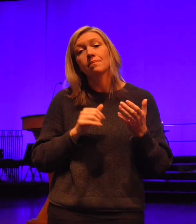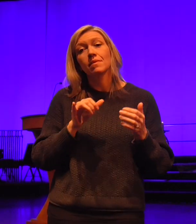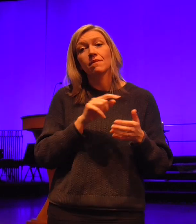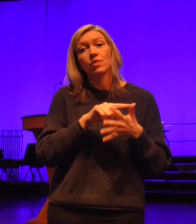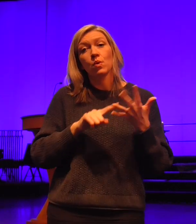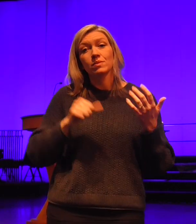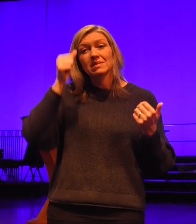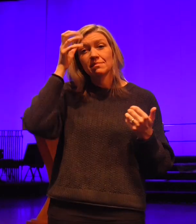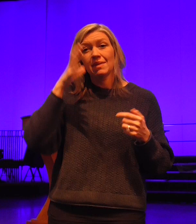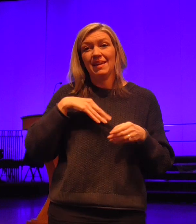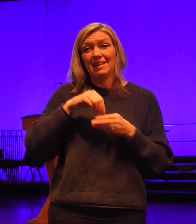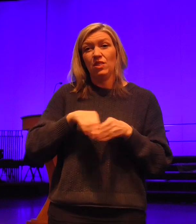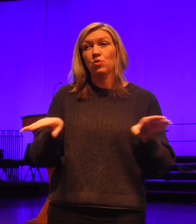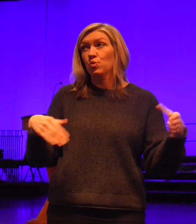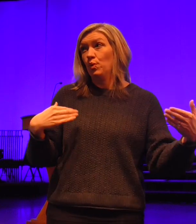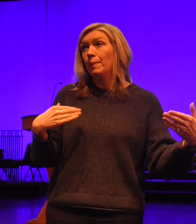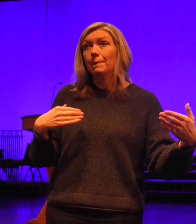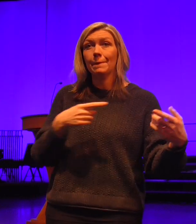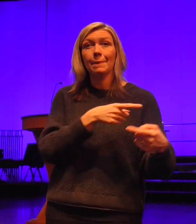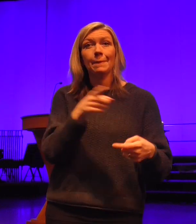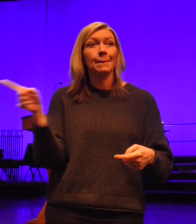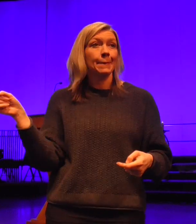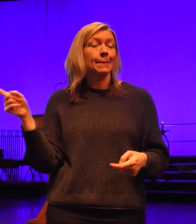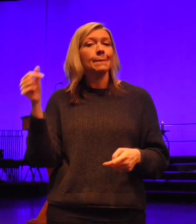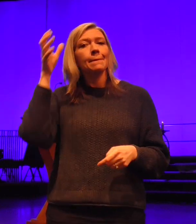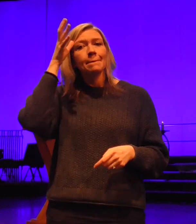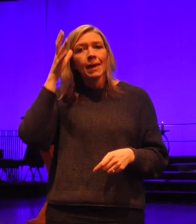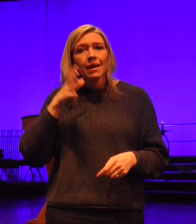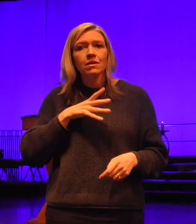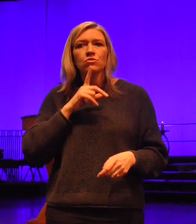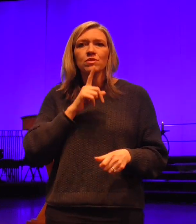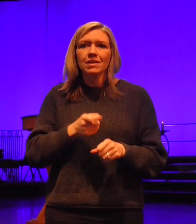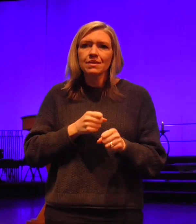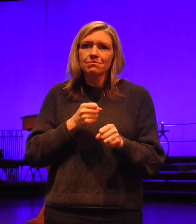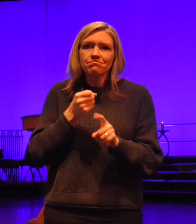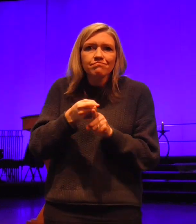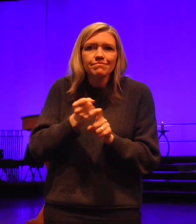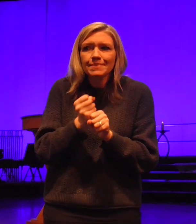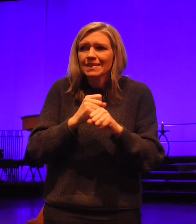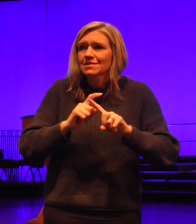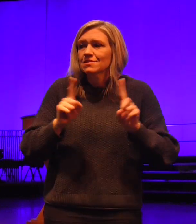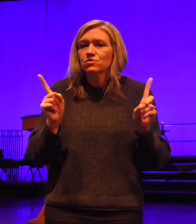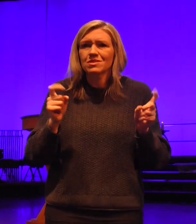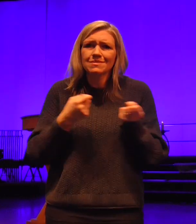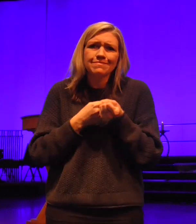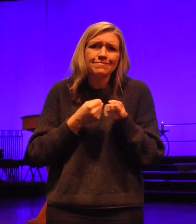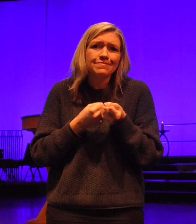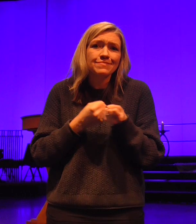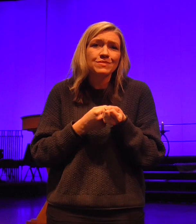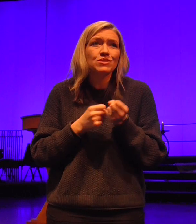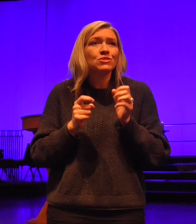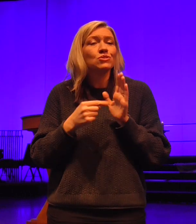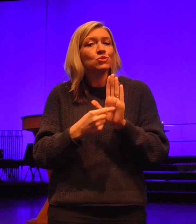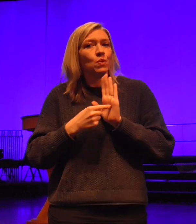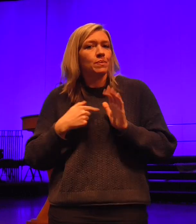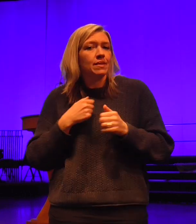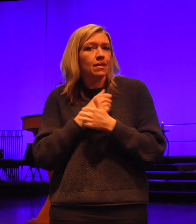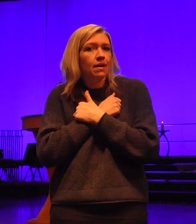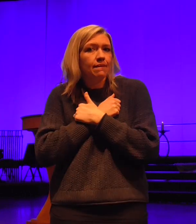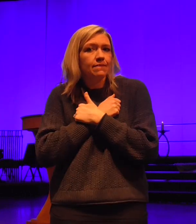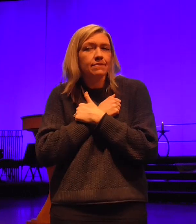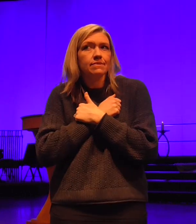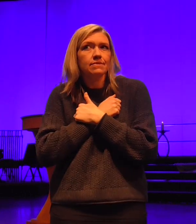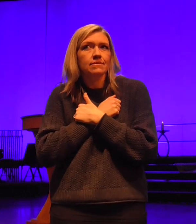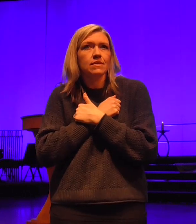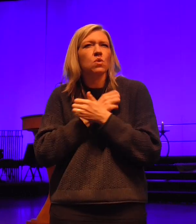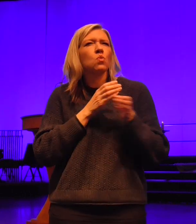very room. Men that made such a difference in just being there for me and showing me love in ways